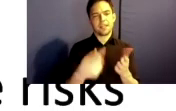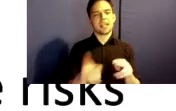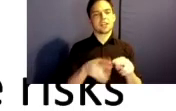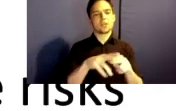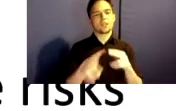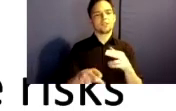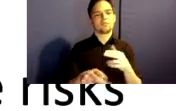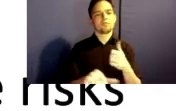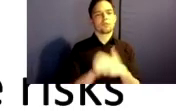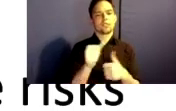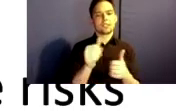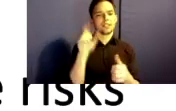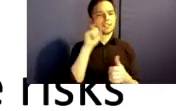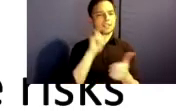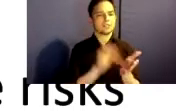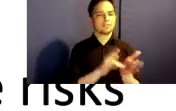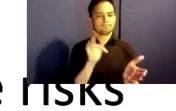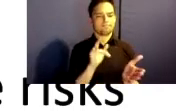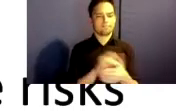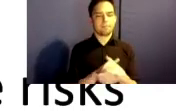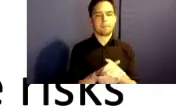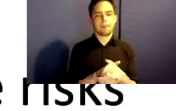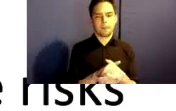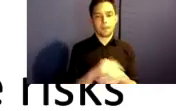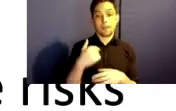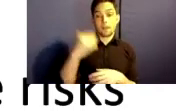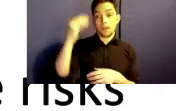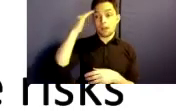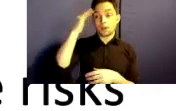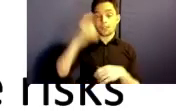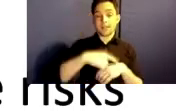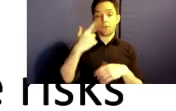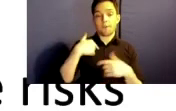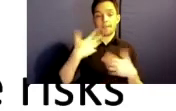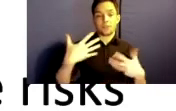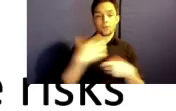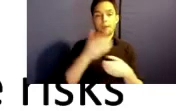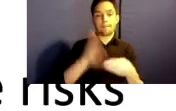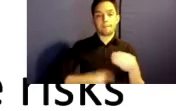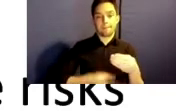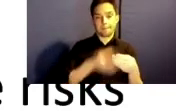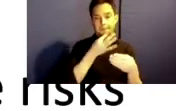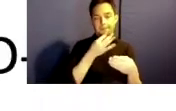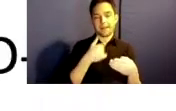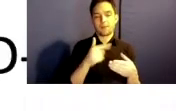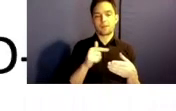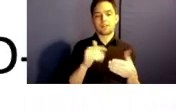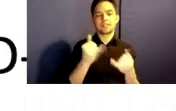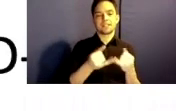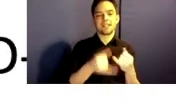and abuse is real. I know it's time for me to wrap up, so I will go to the last